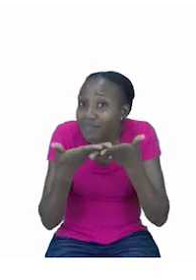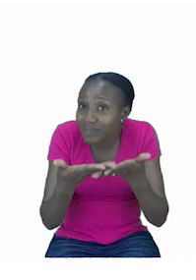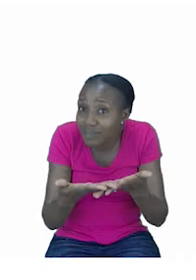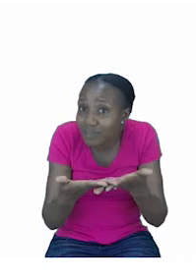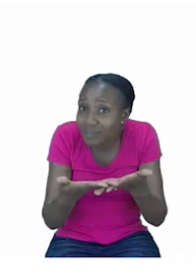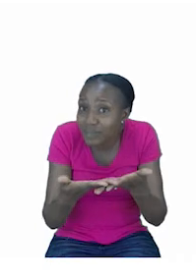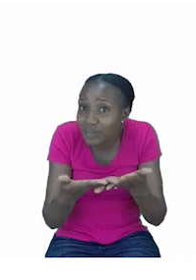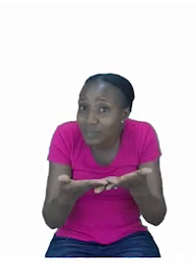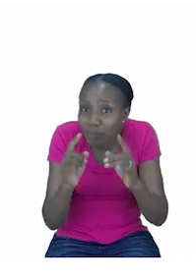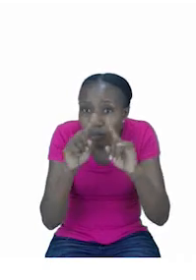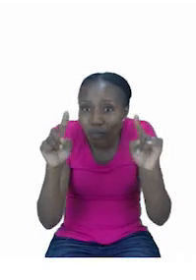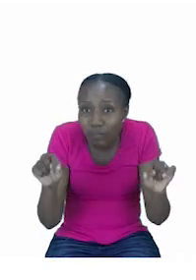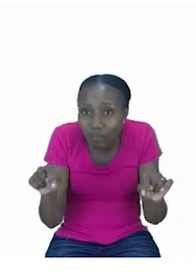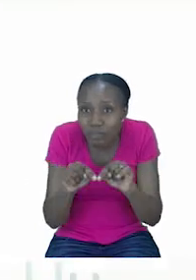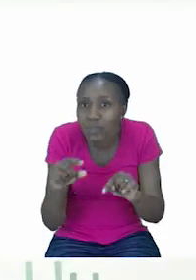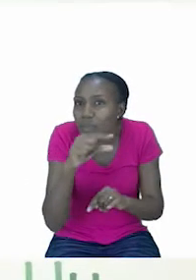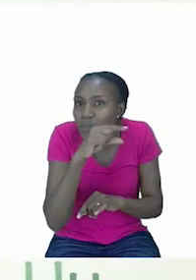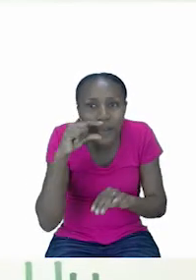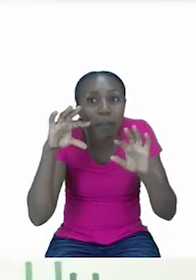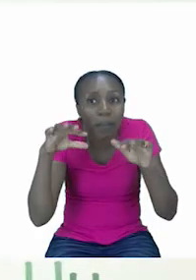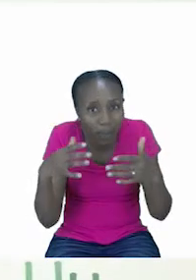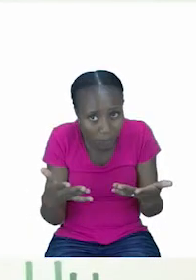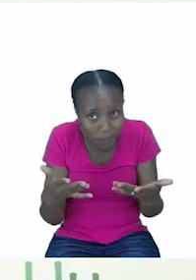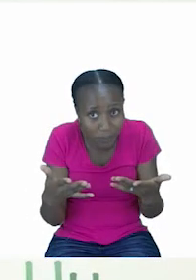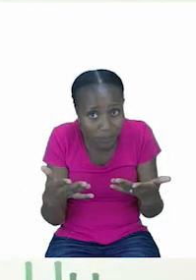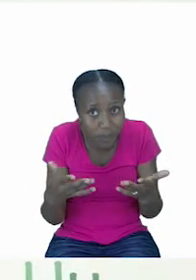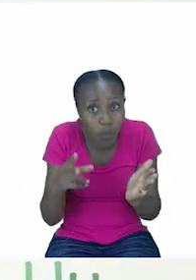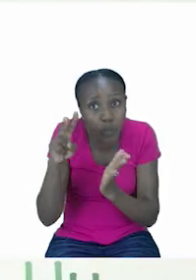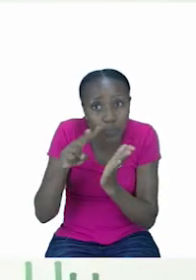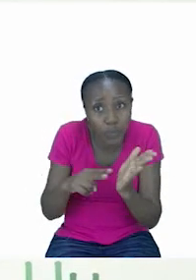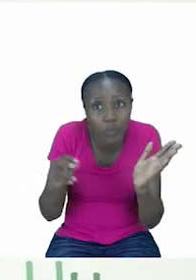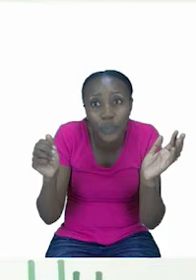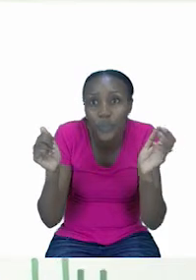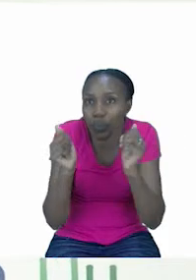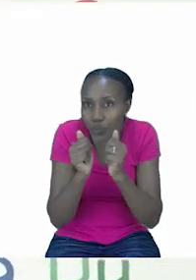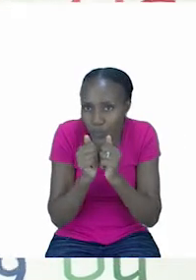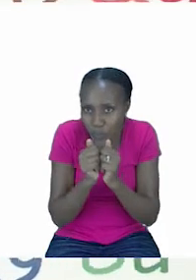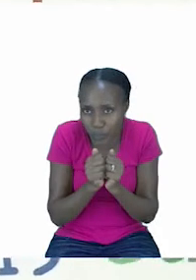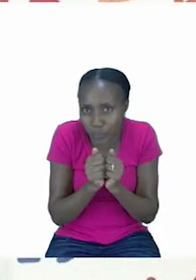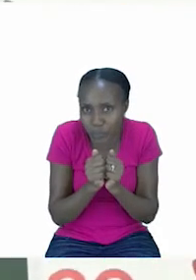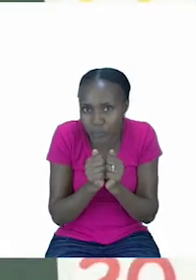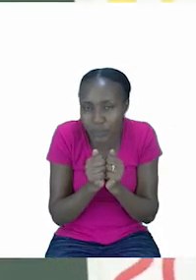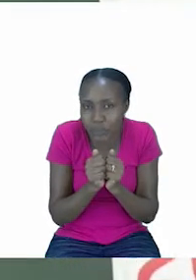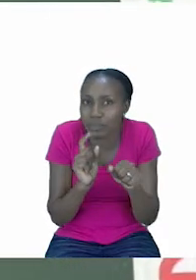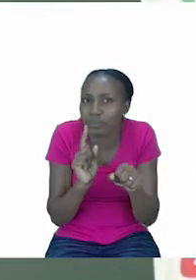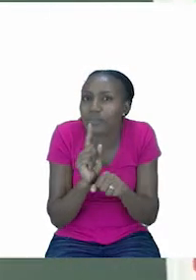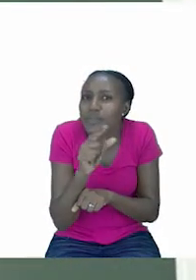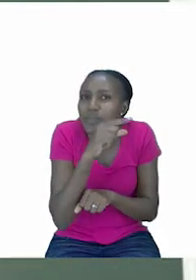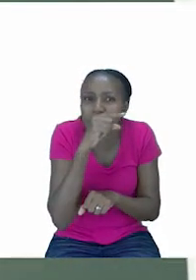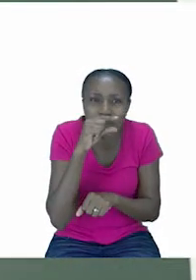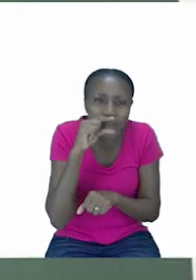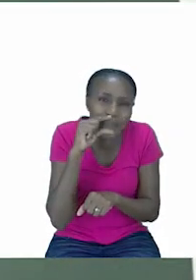cards with the names of the shapes, and we're going to read them together. The first name is